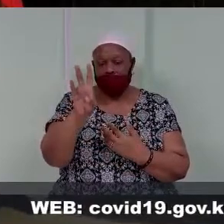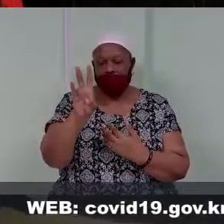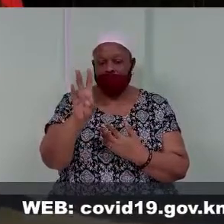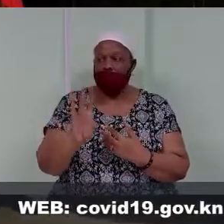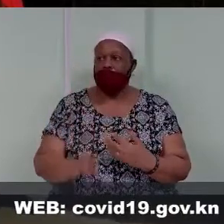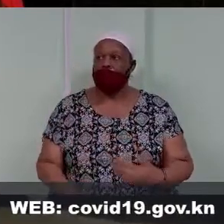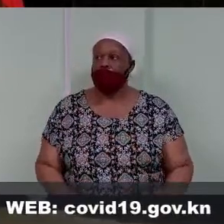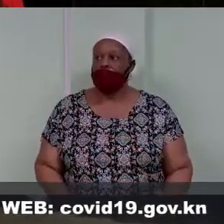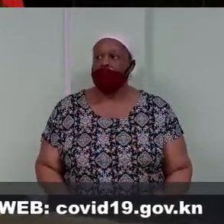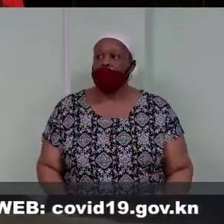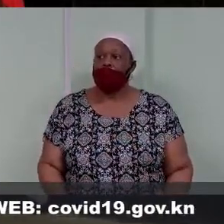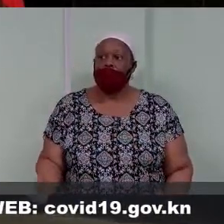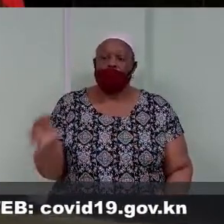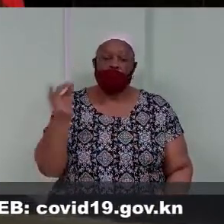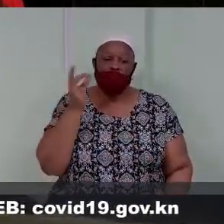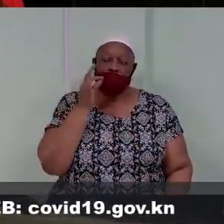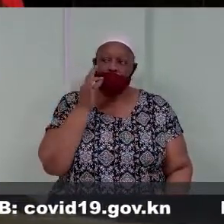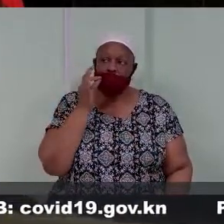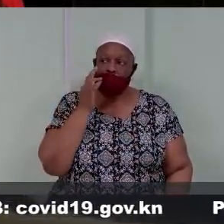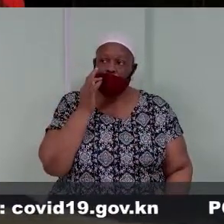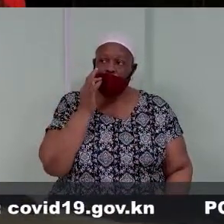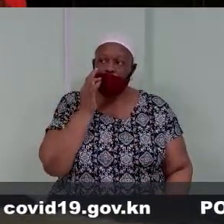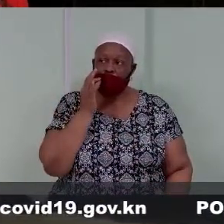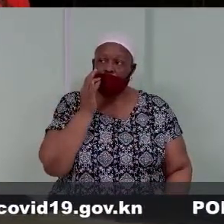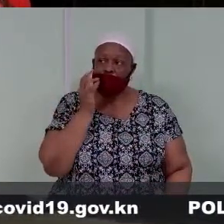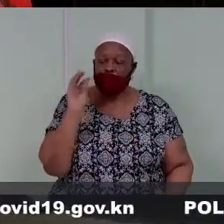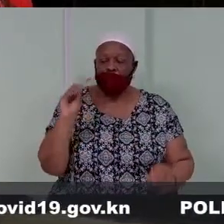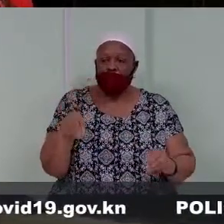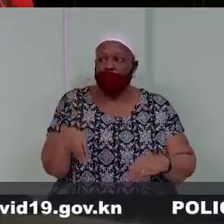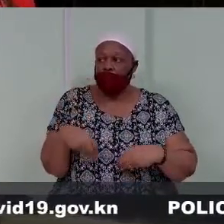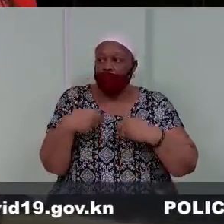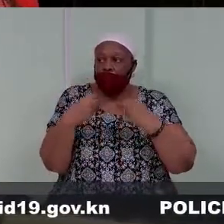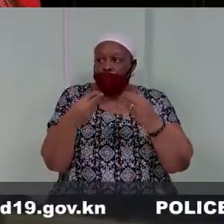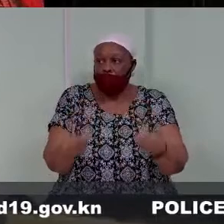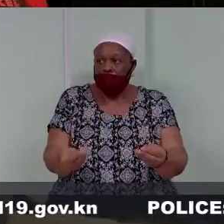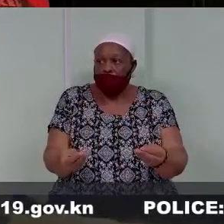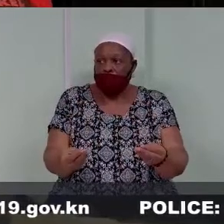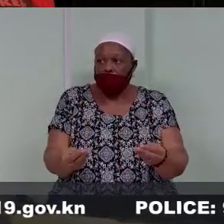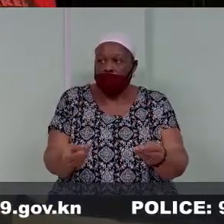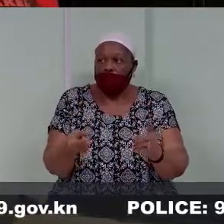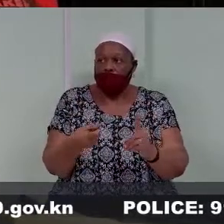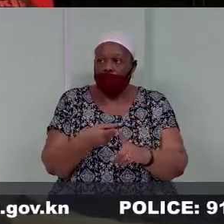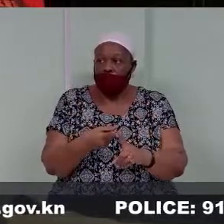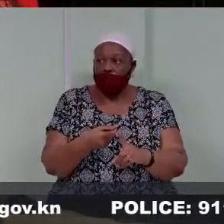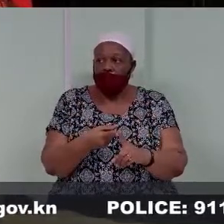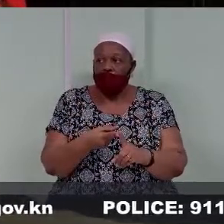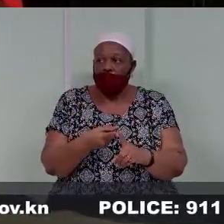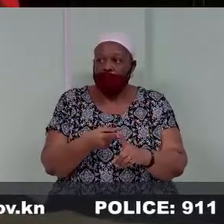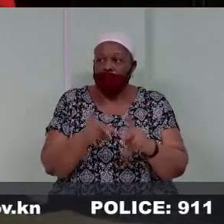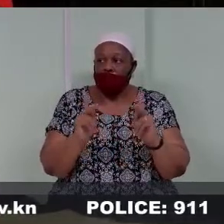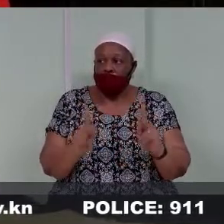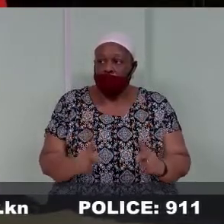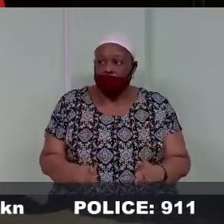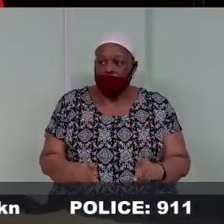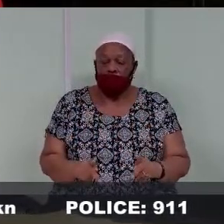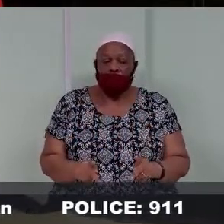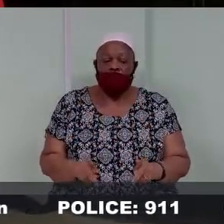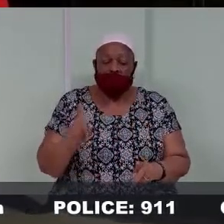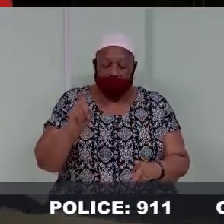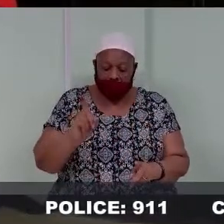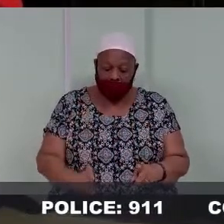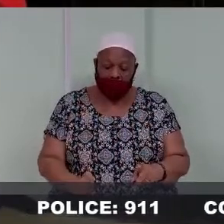These meals really are designed or being given to, or should be given to, the persons who are mostly in